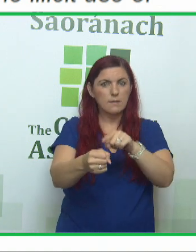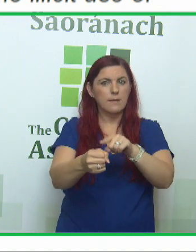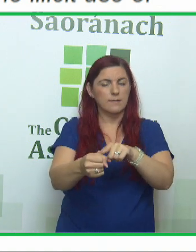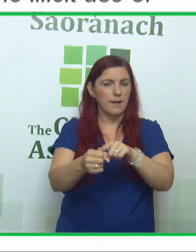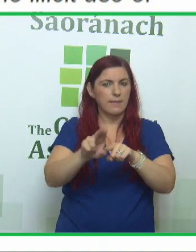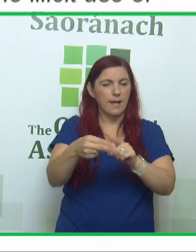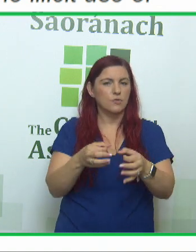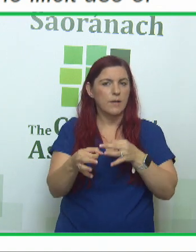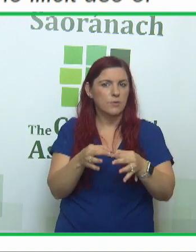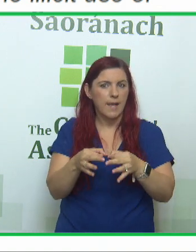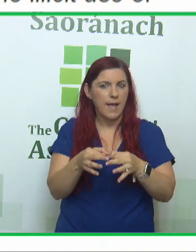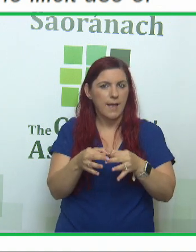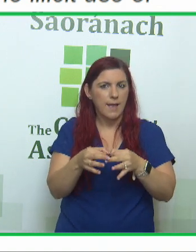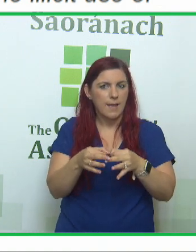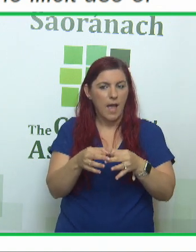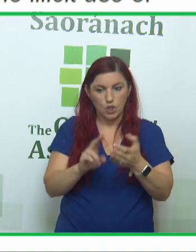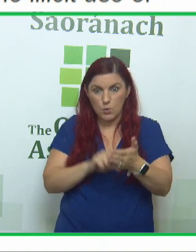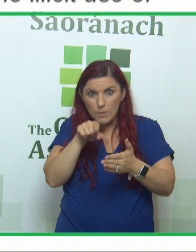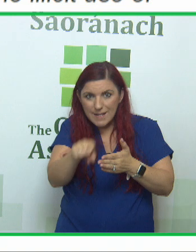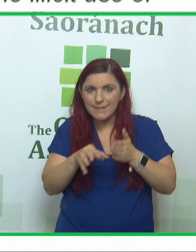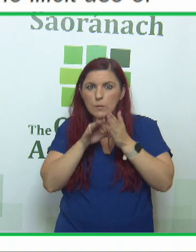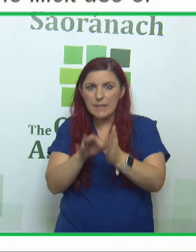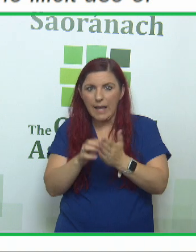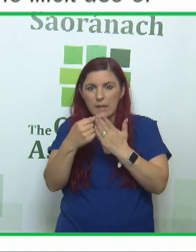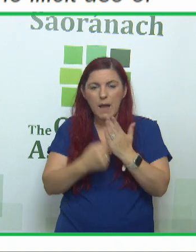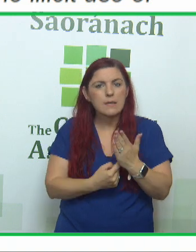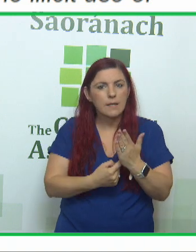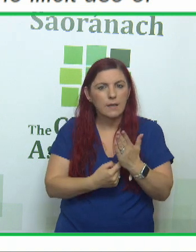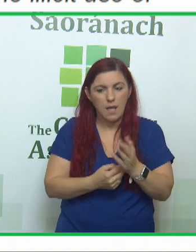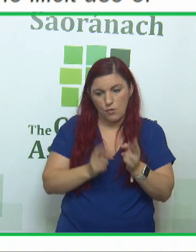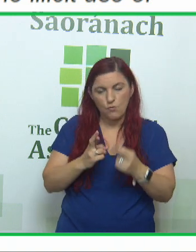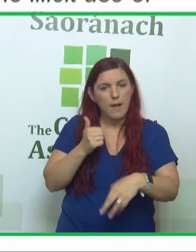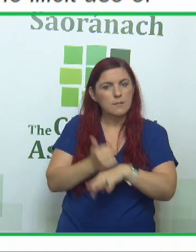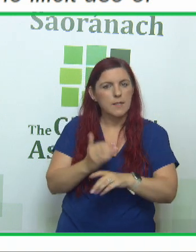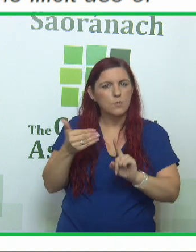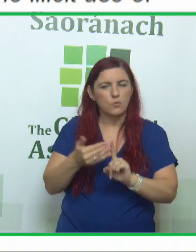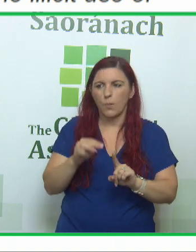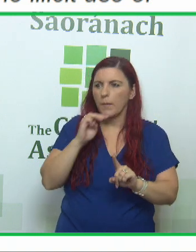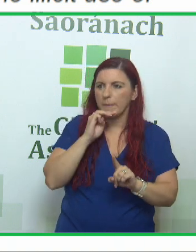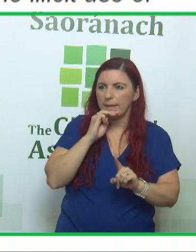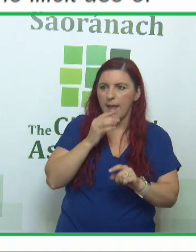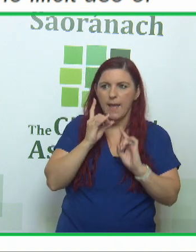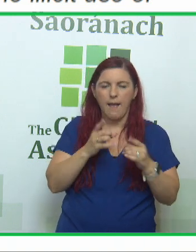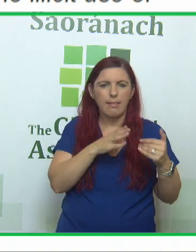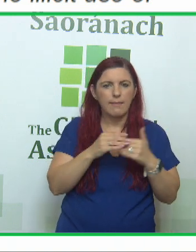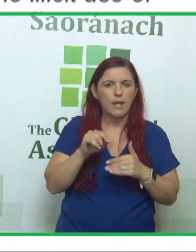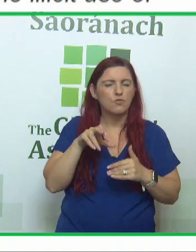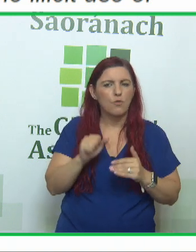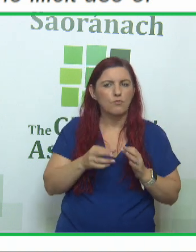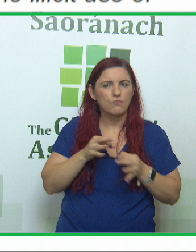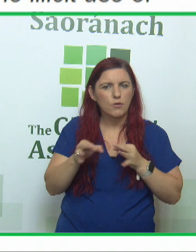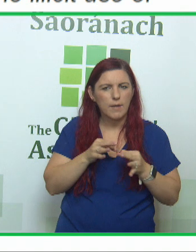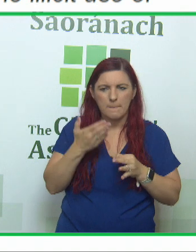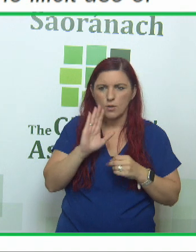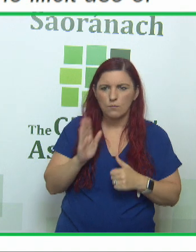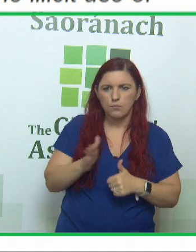build our policies from. And a rights-based approach would obligate a health-led drug strategy to prioritise